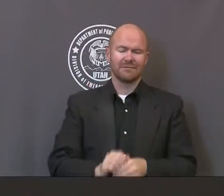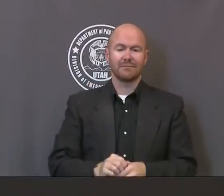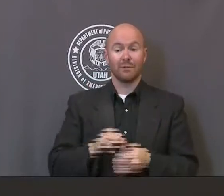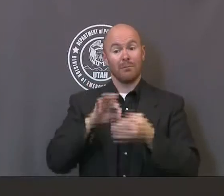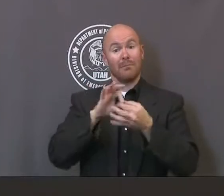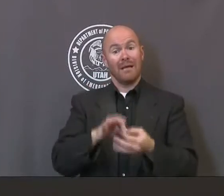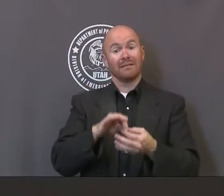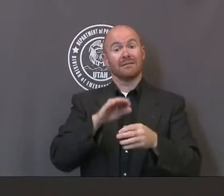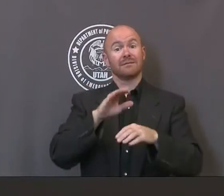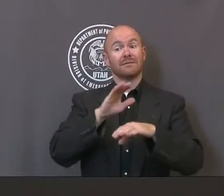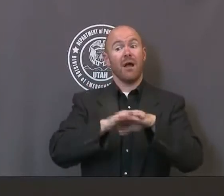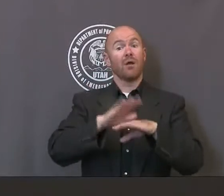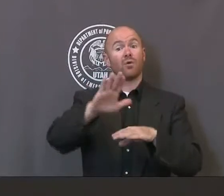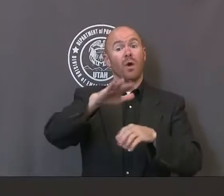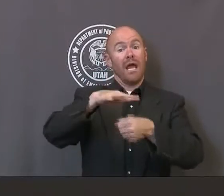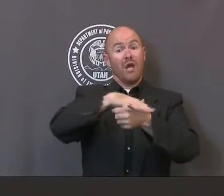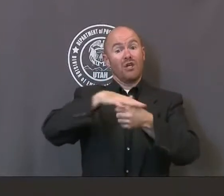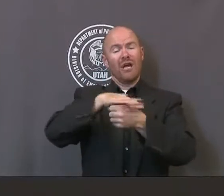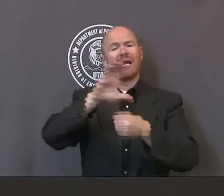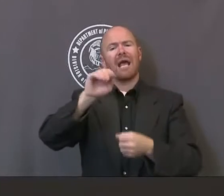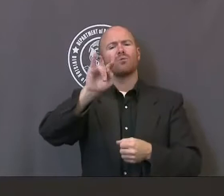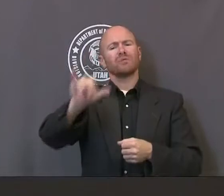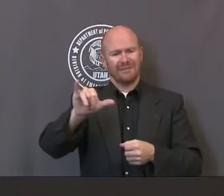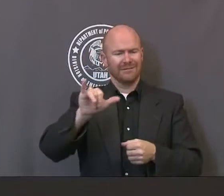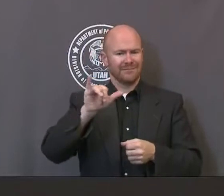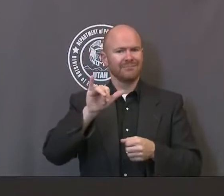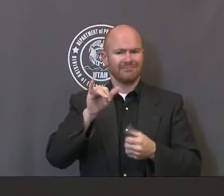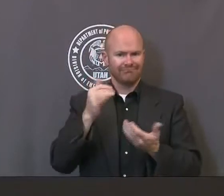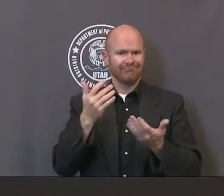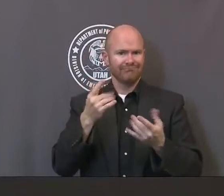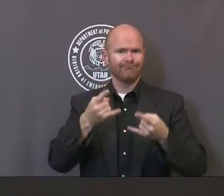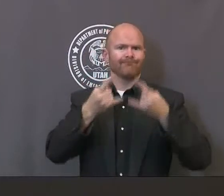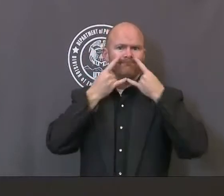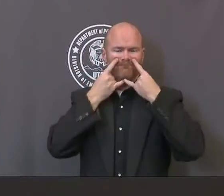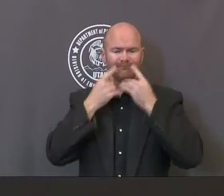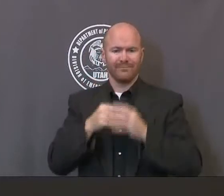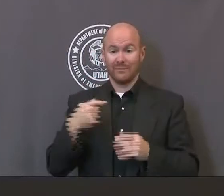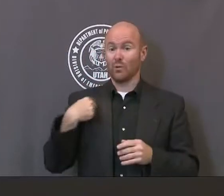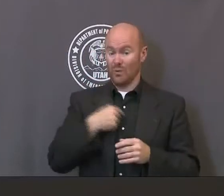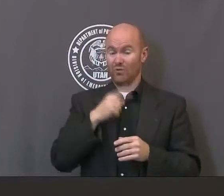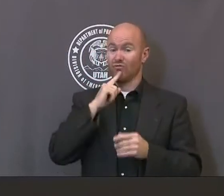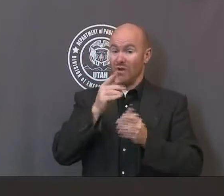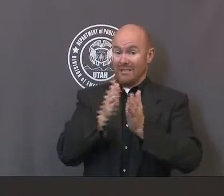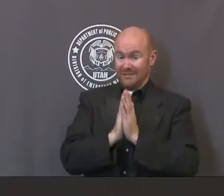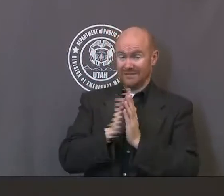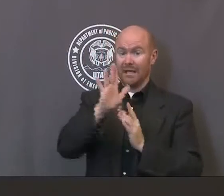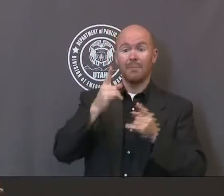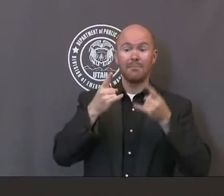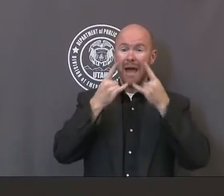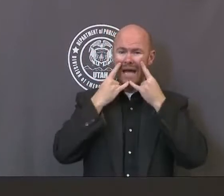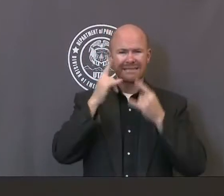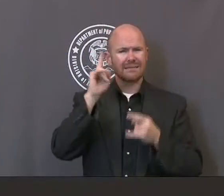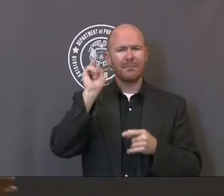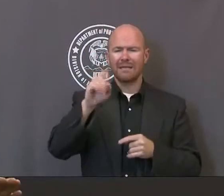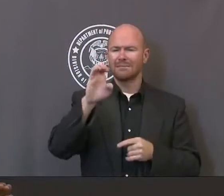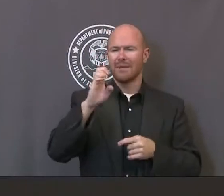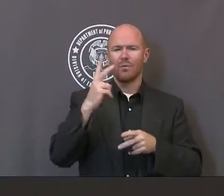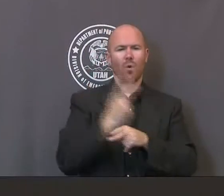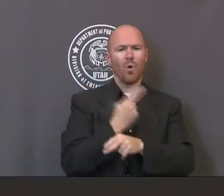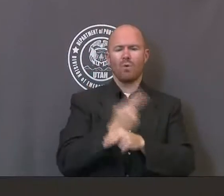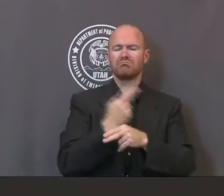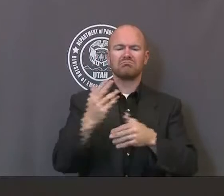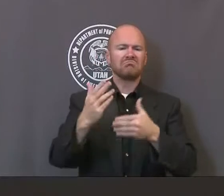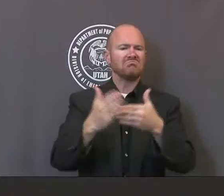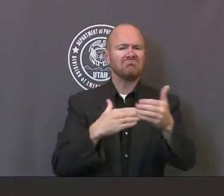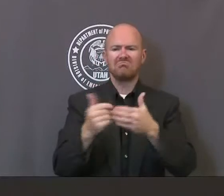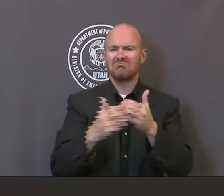your area. In general, we ask that masks be worn no matter what the transmission level